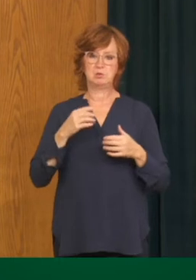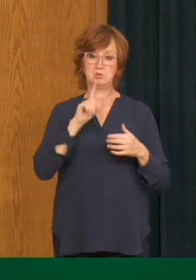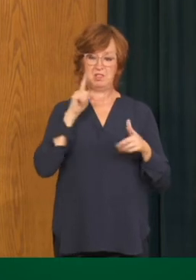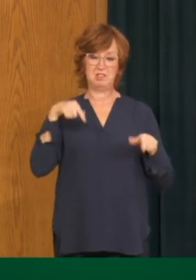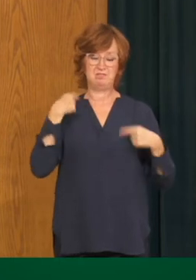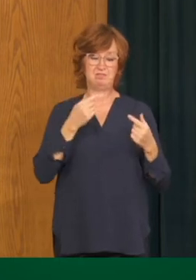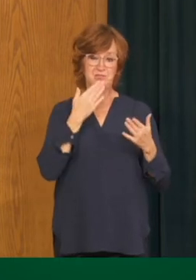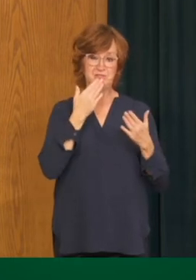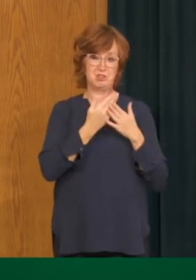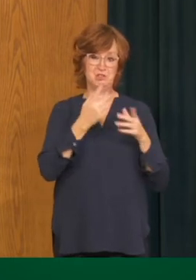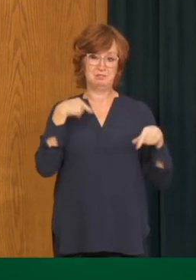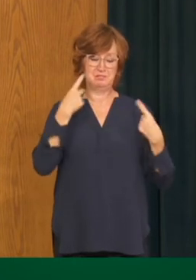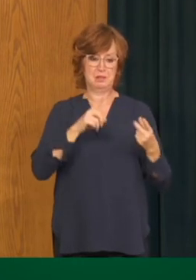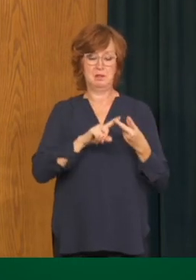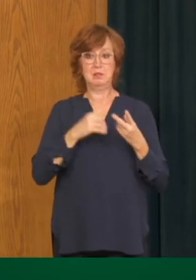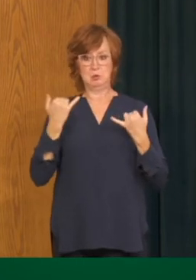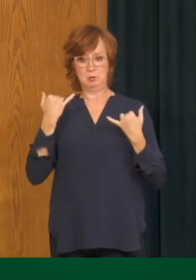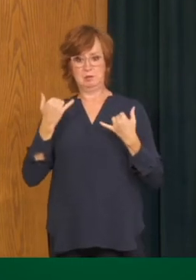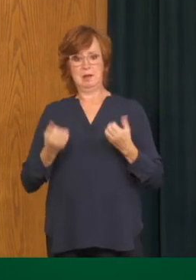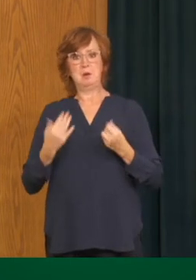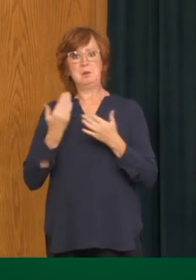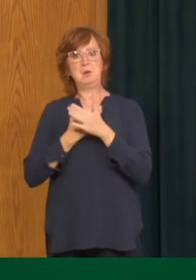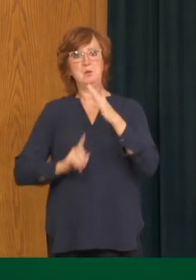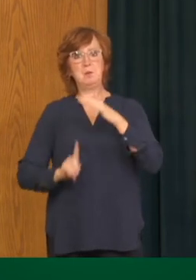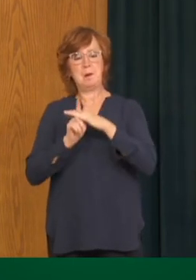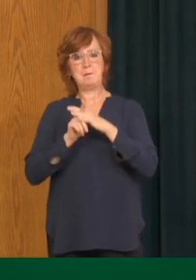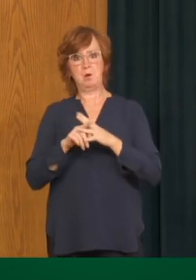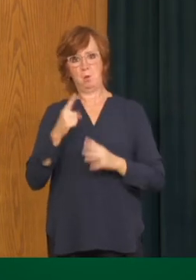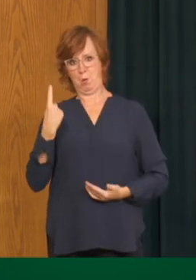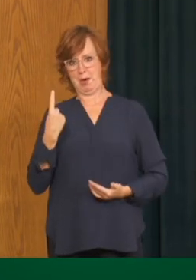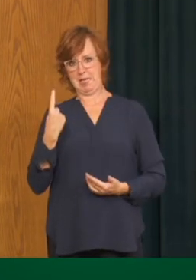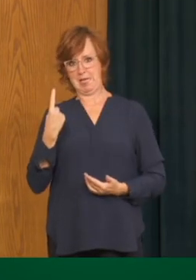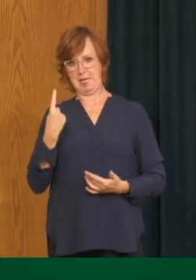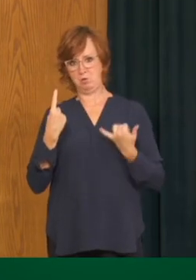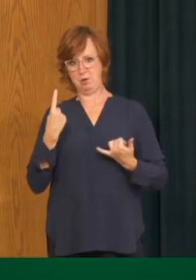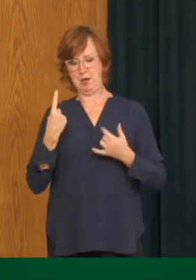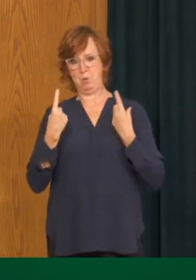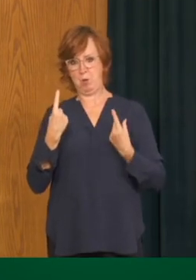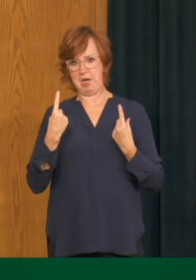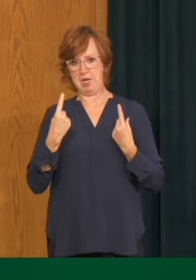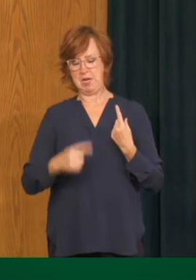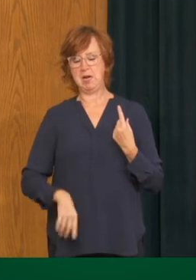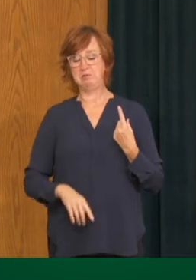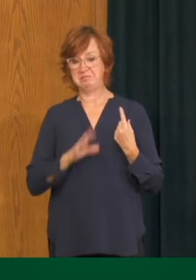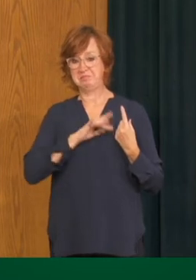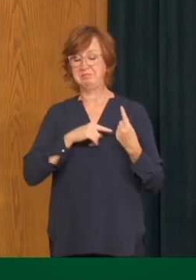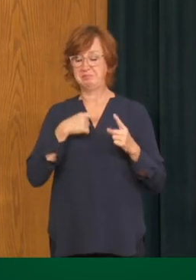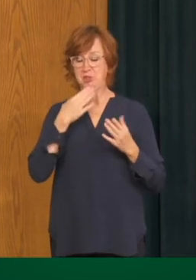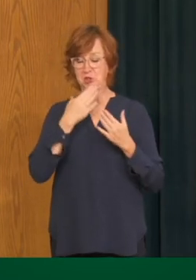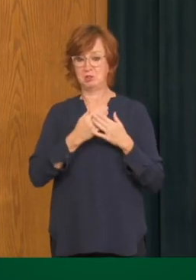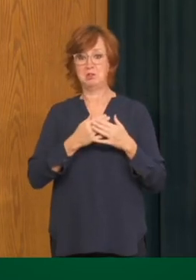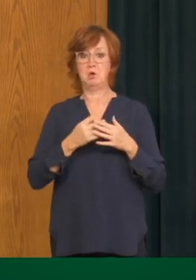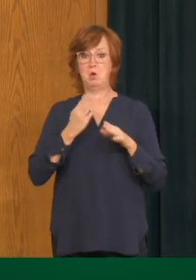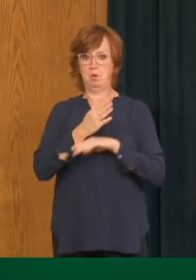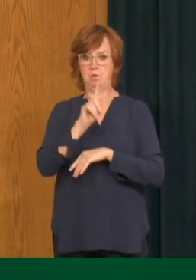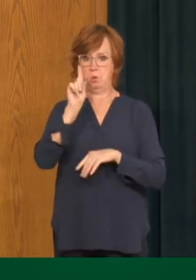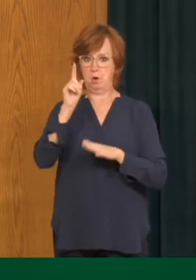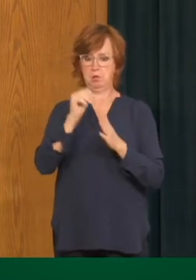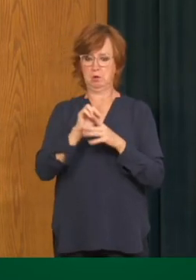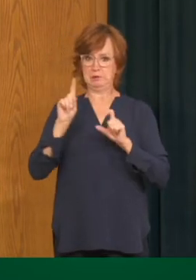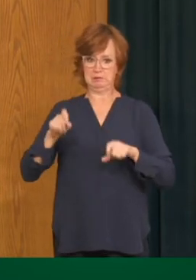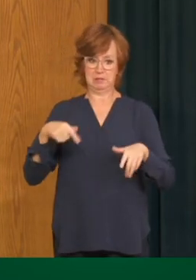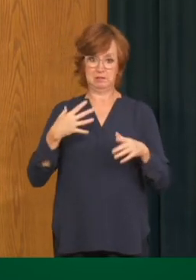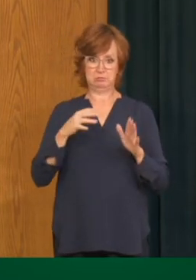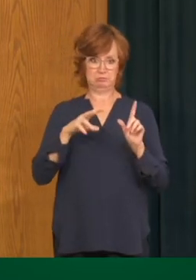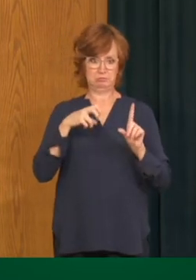case in the province out of more than 1,000 tests. This is very positive for our province. We have seen slightly higher numbers